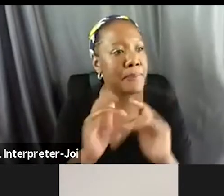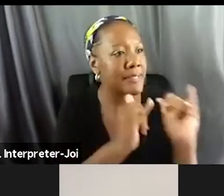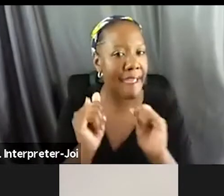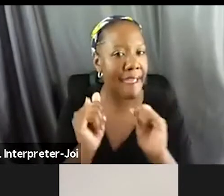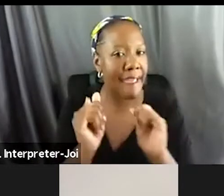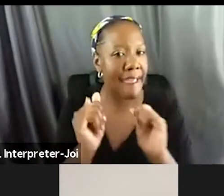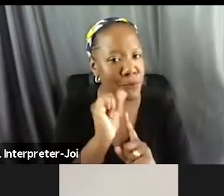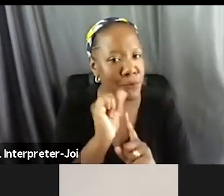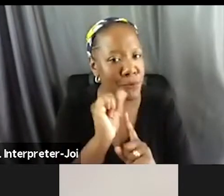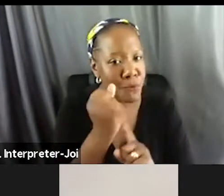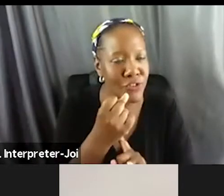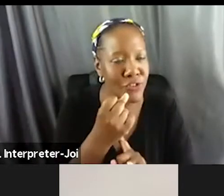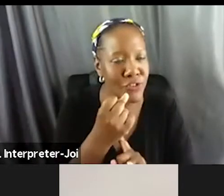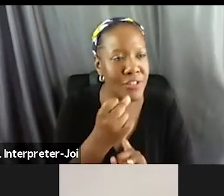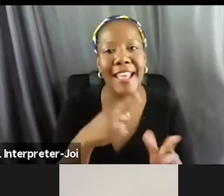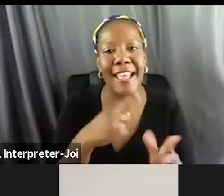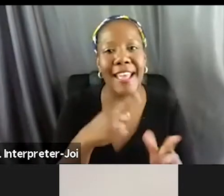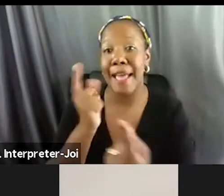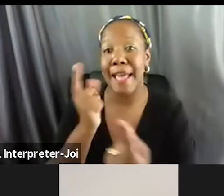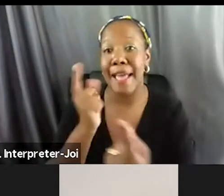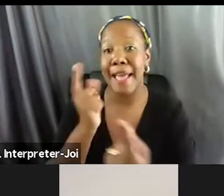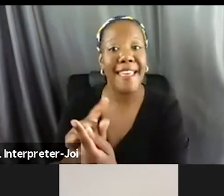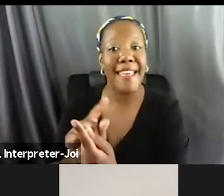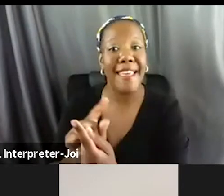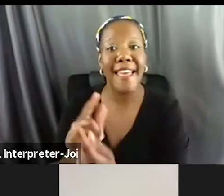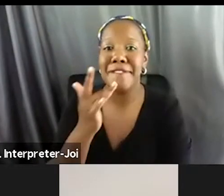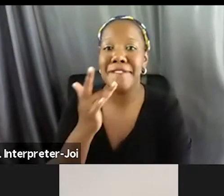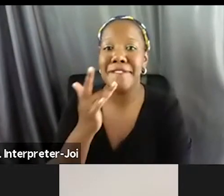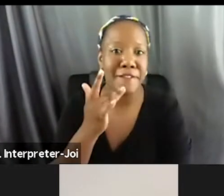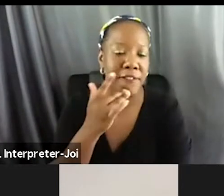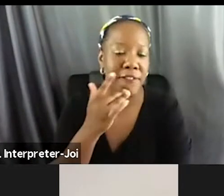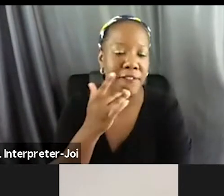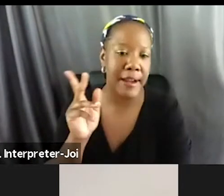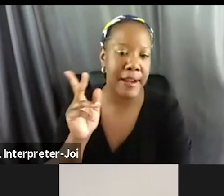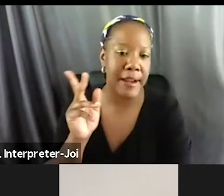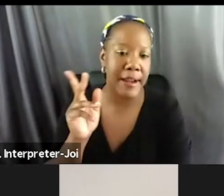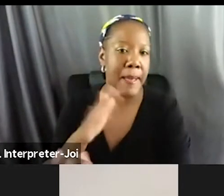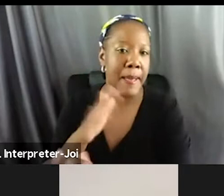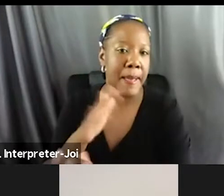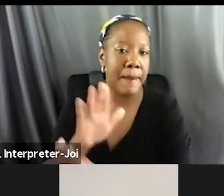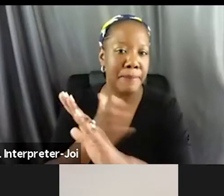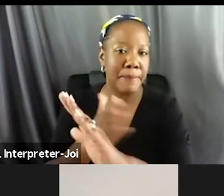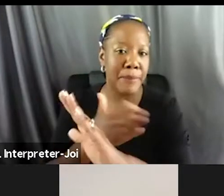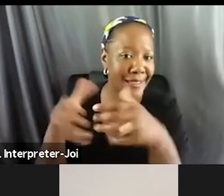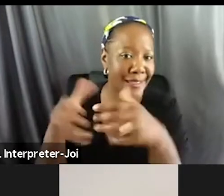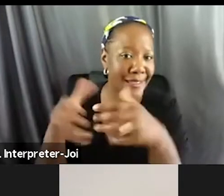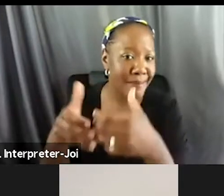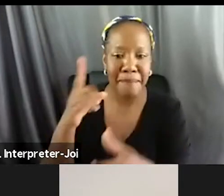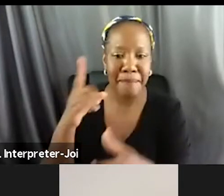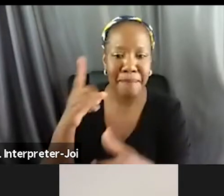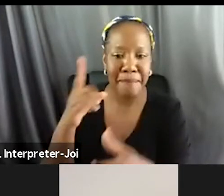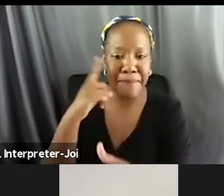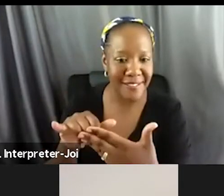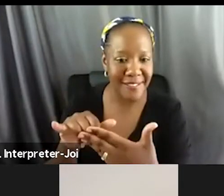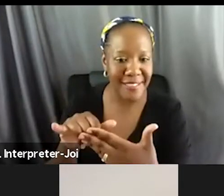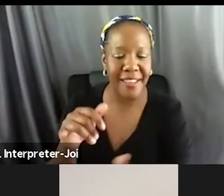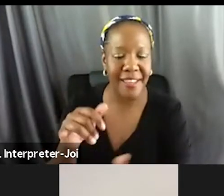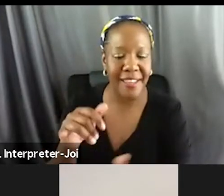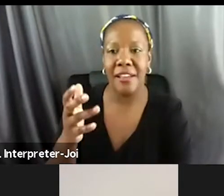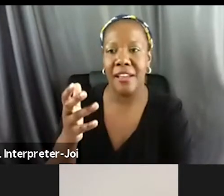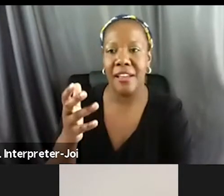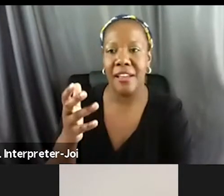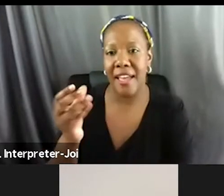meeting a favorite band of mine because of them, Anthrax. And I think after that, I had